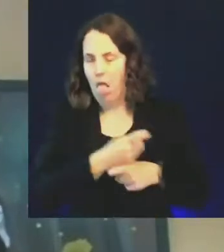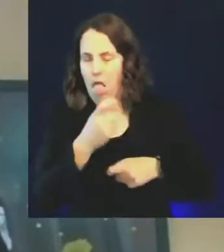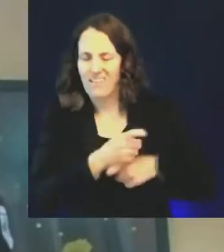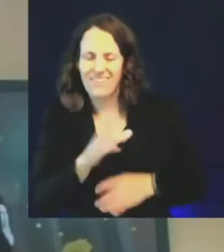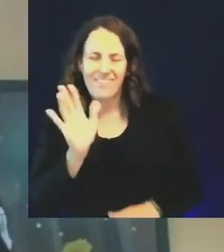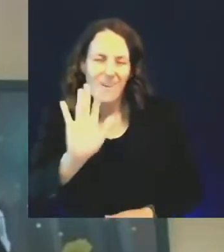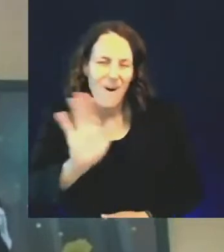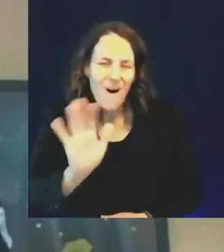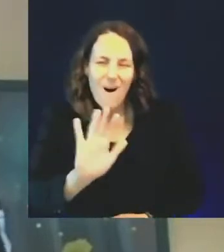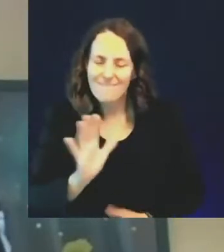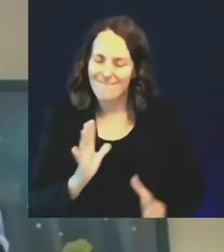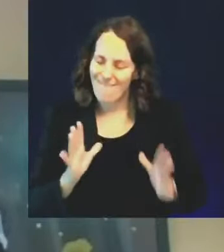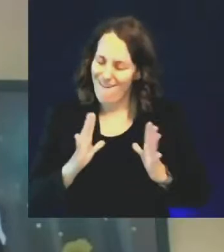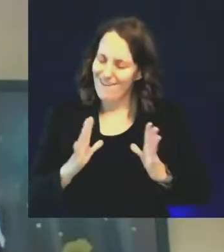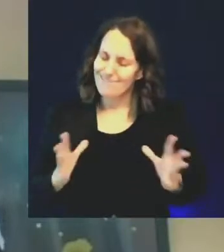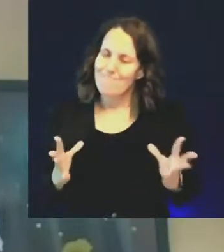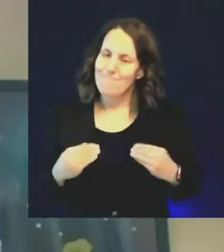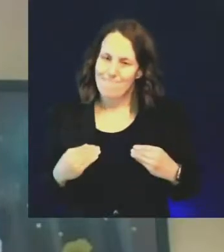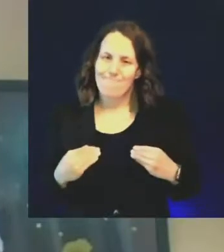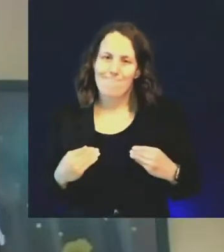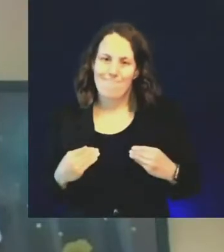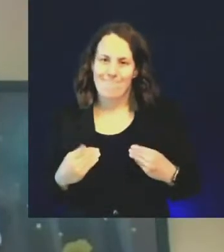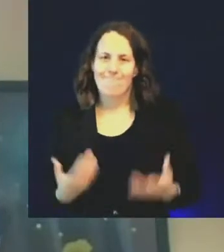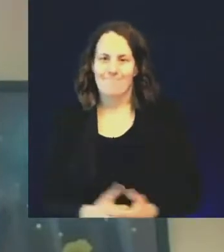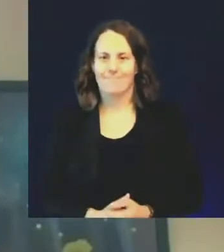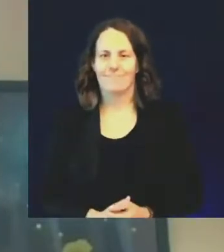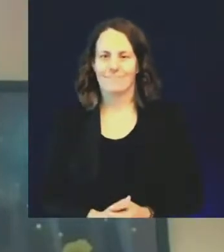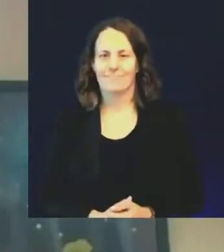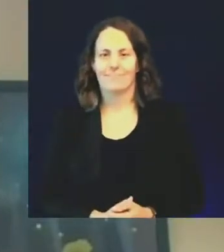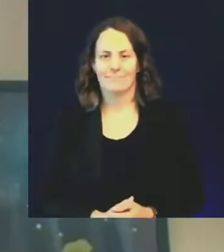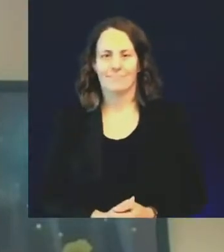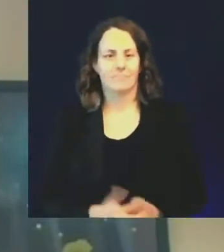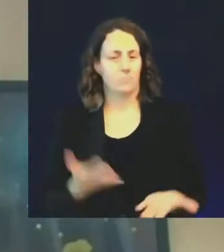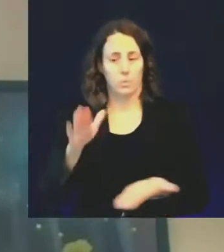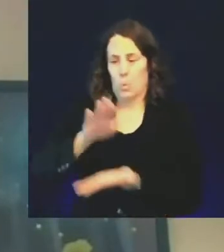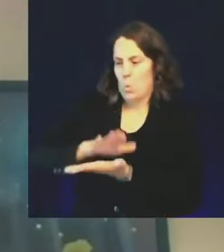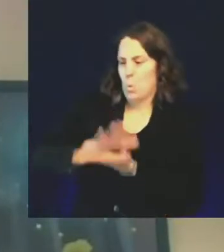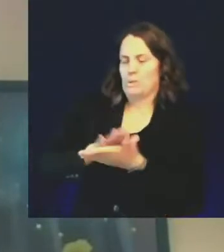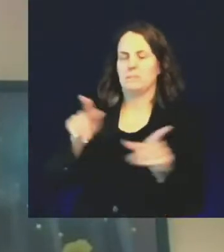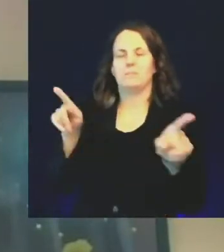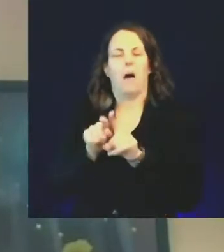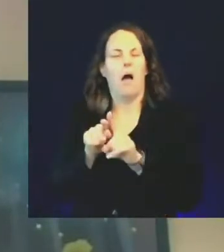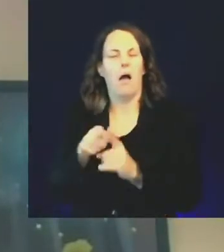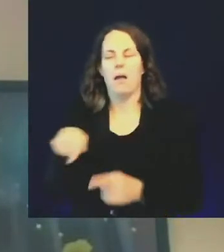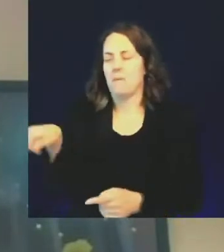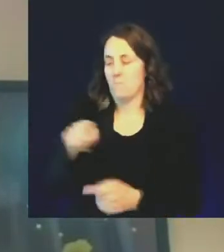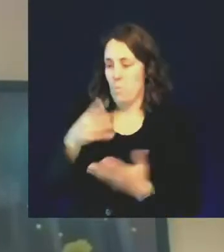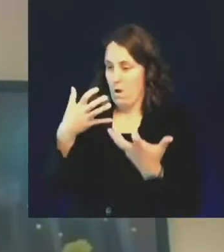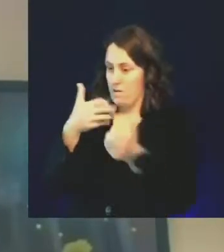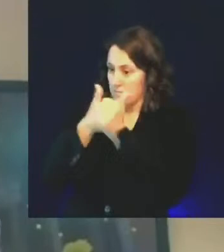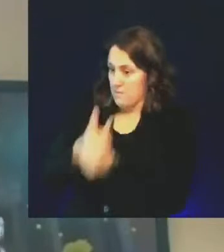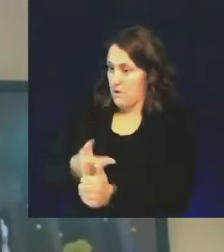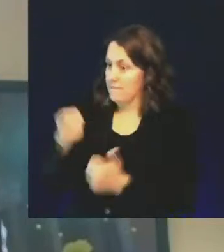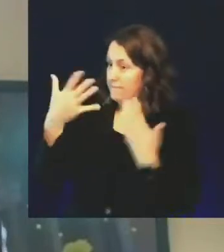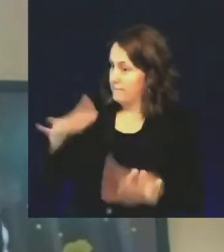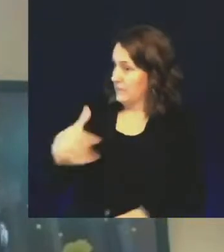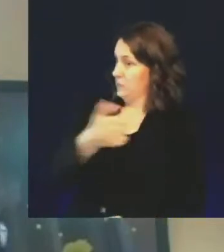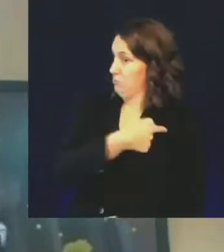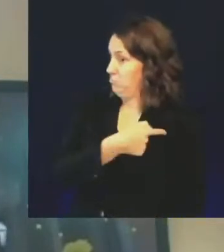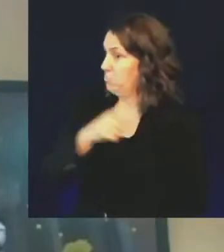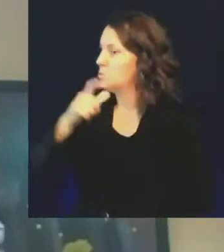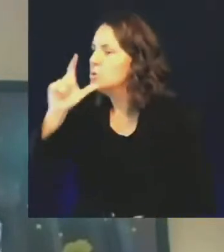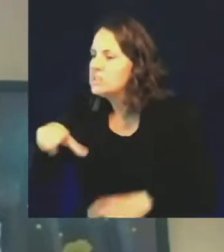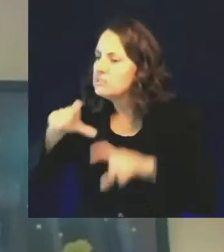could follow that same guidance, because again, the vaccinated children and faculty